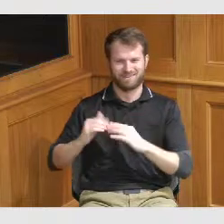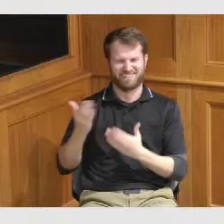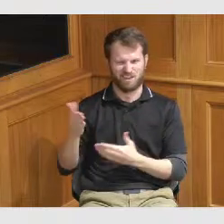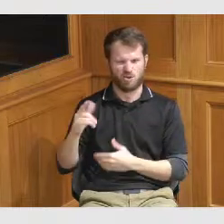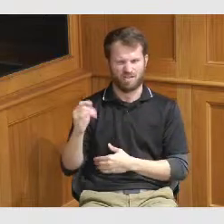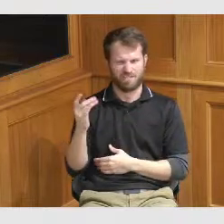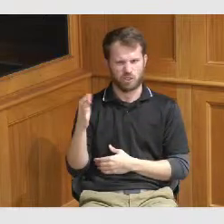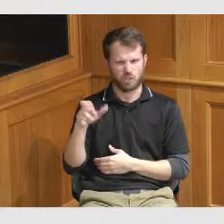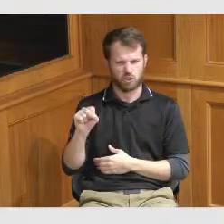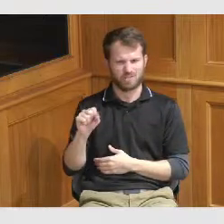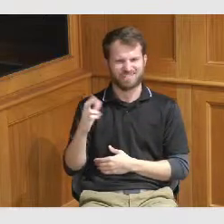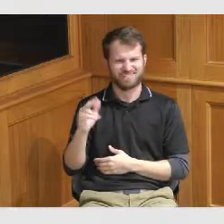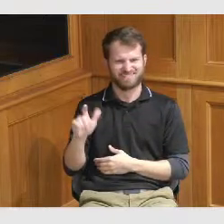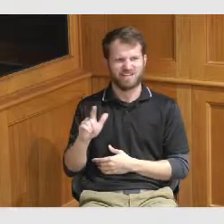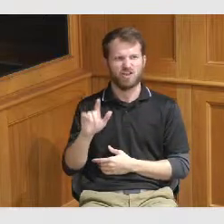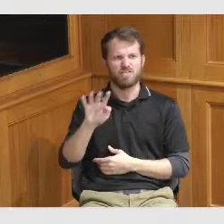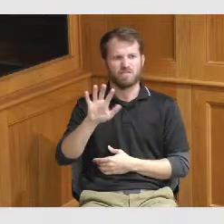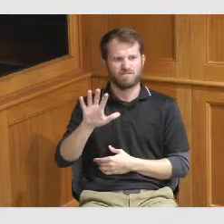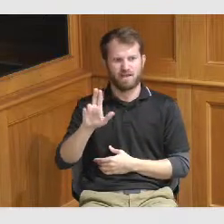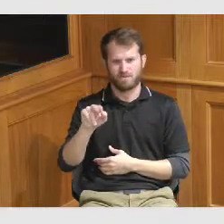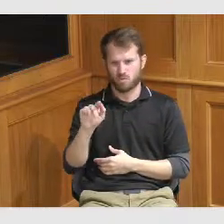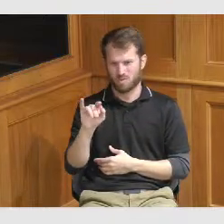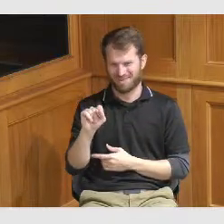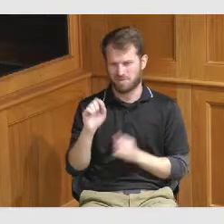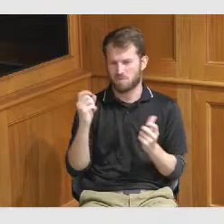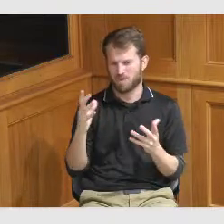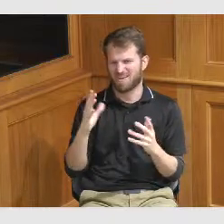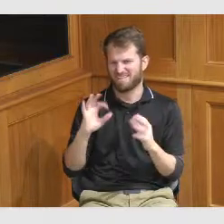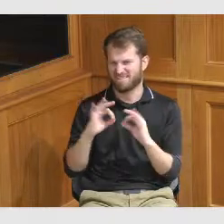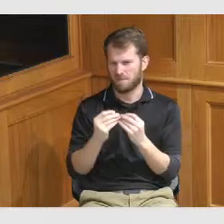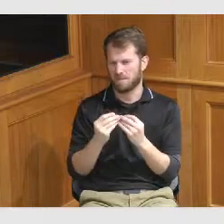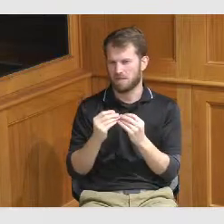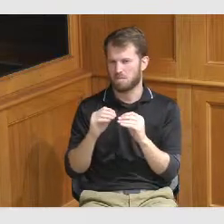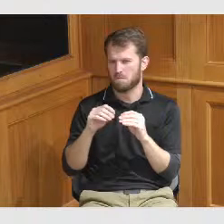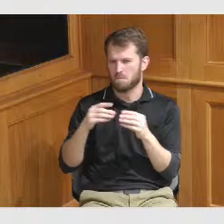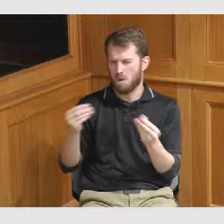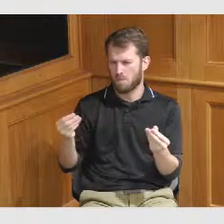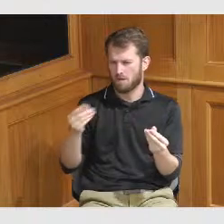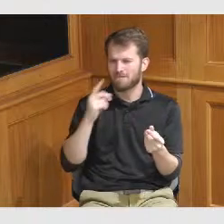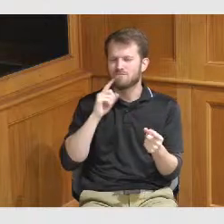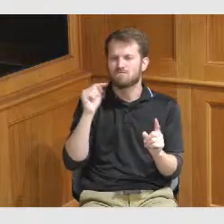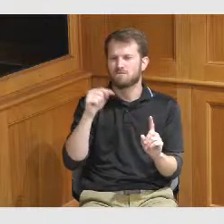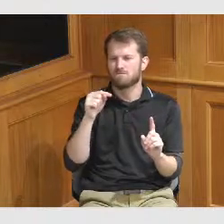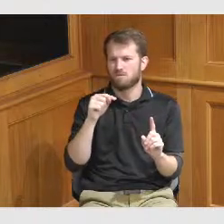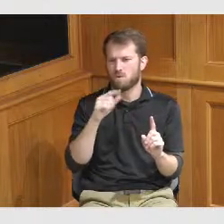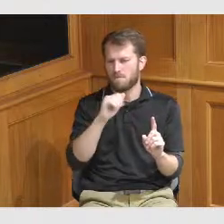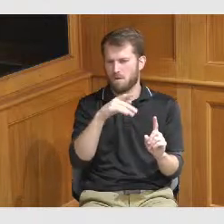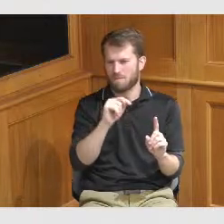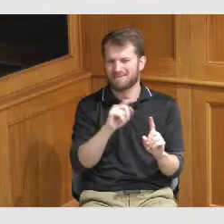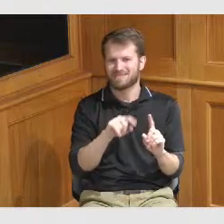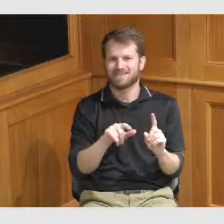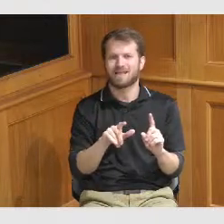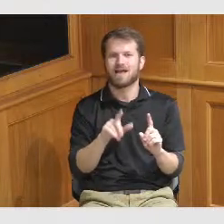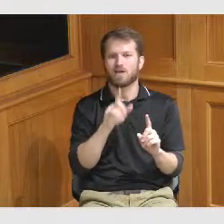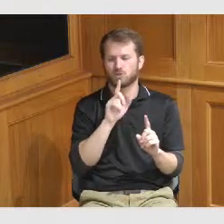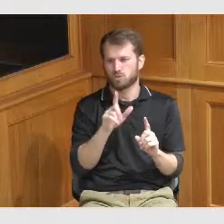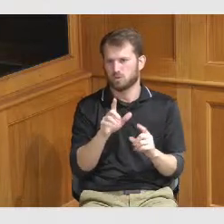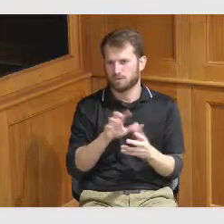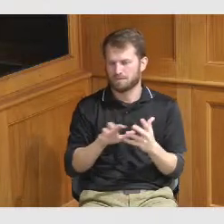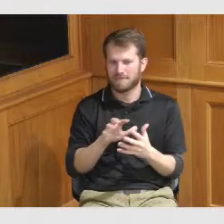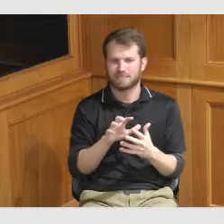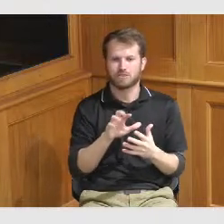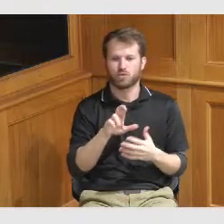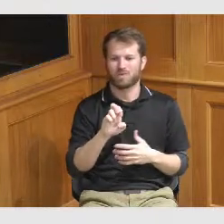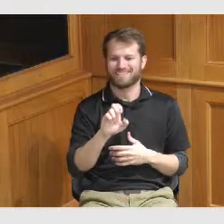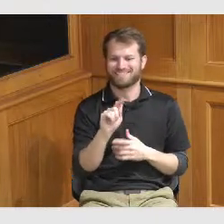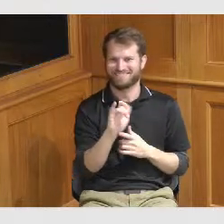205 units apartment. It's a multifamily property. This is a true mixed-use site now because it has retail, office, and now